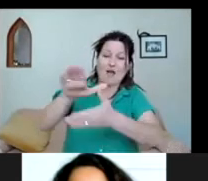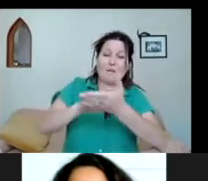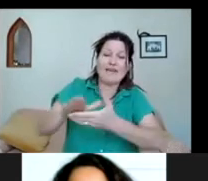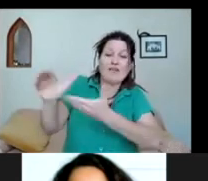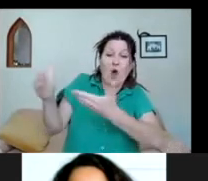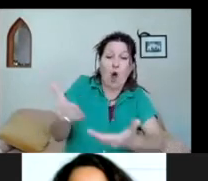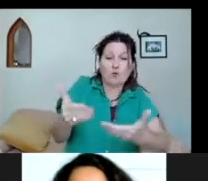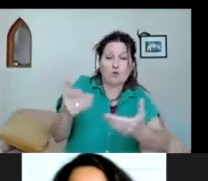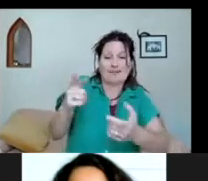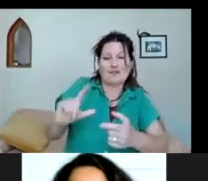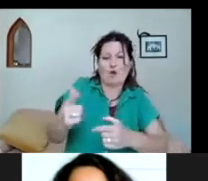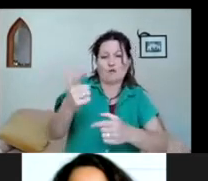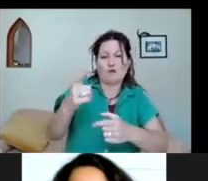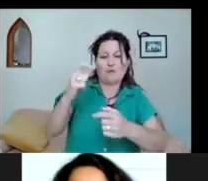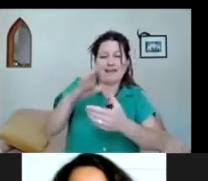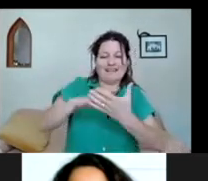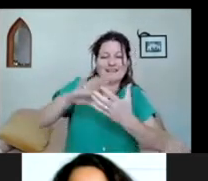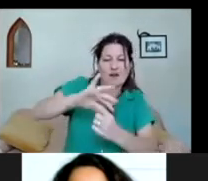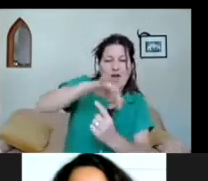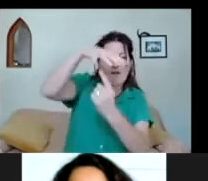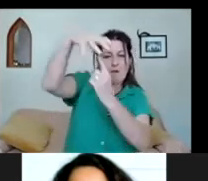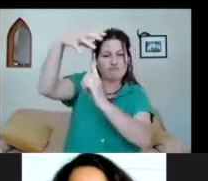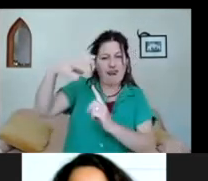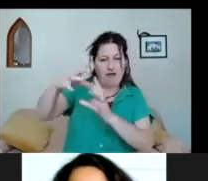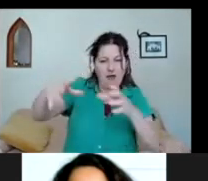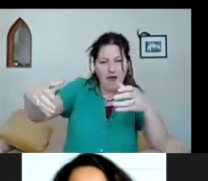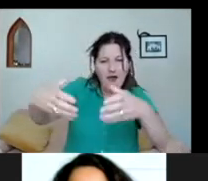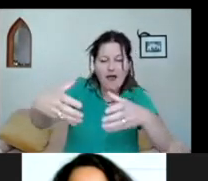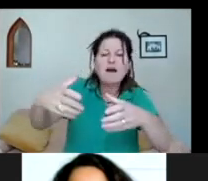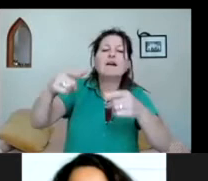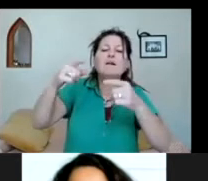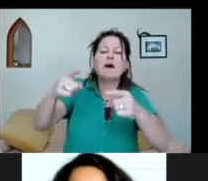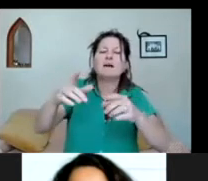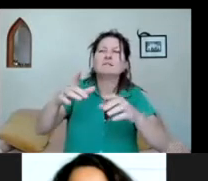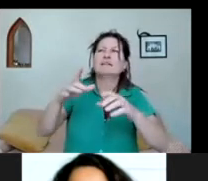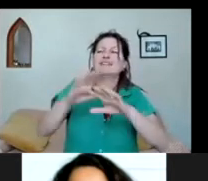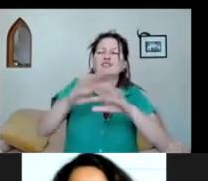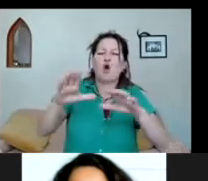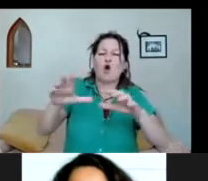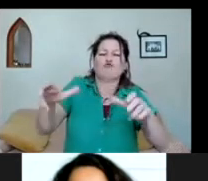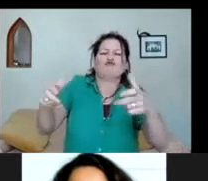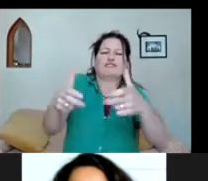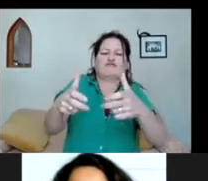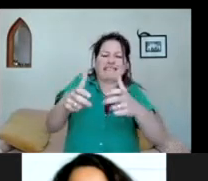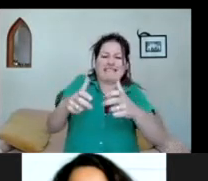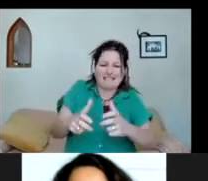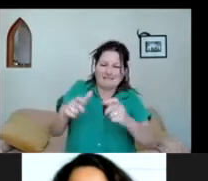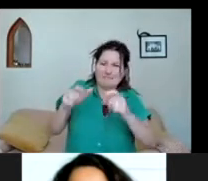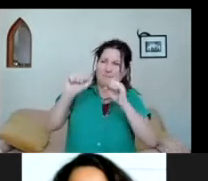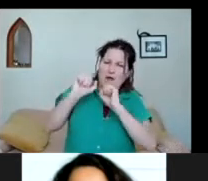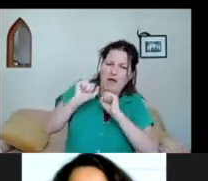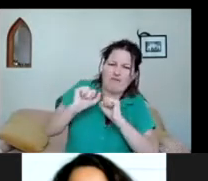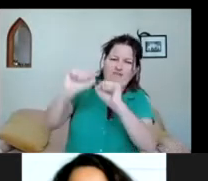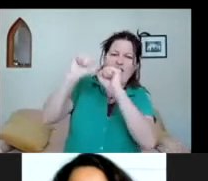the umbrella of the themes that I mentioned earlier, but hopefully not in a restricted way. Those kind of overarching themes of cultural